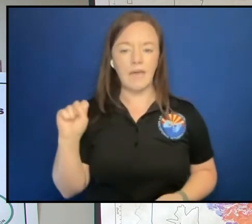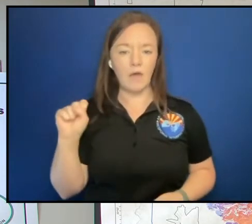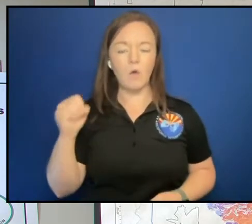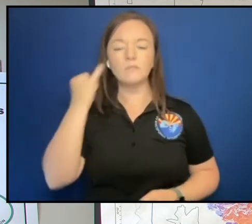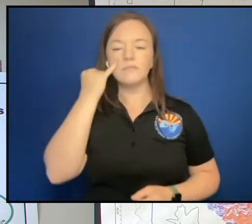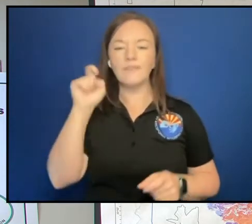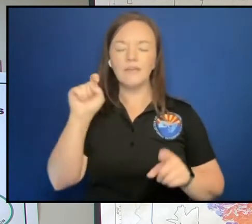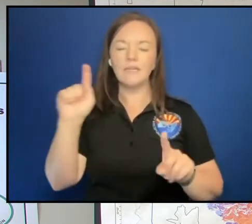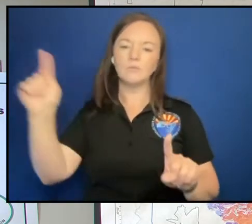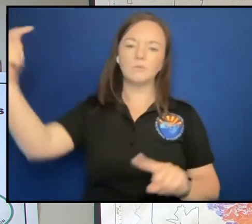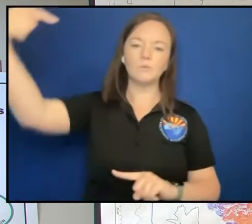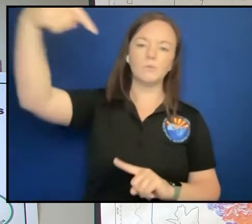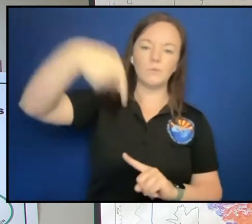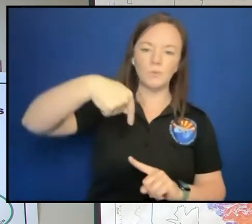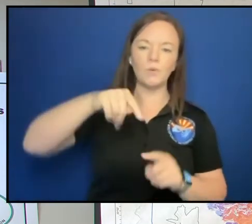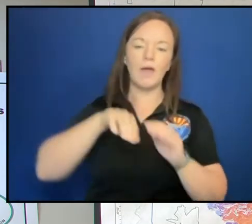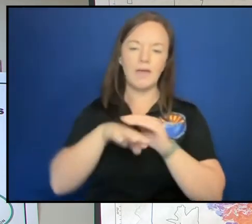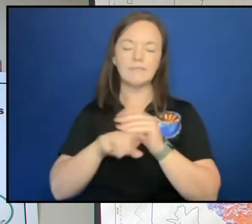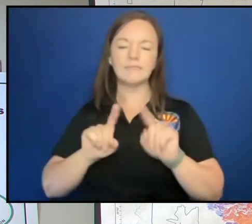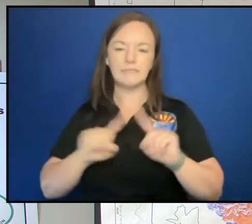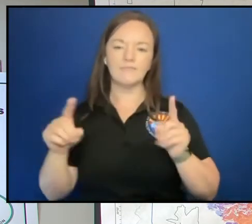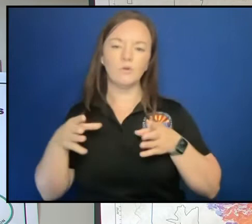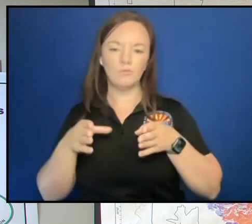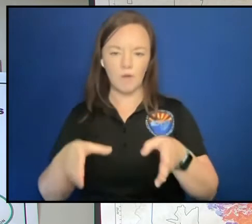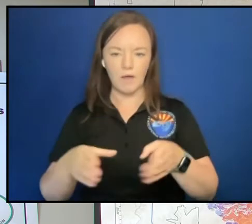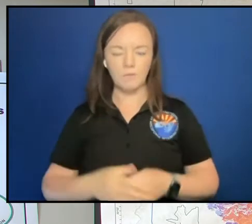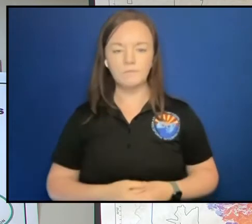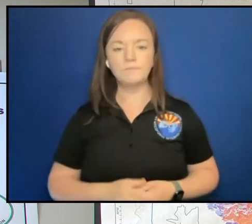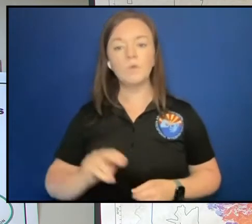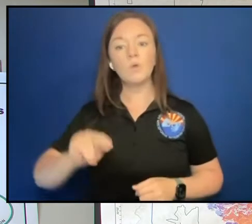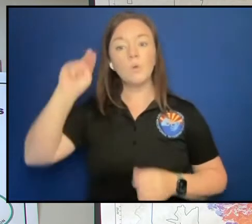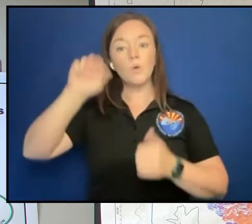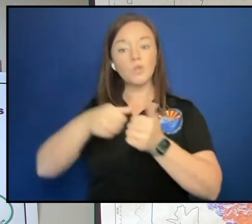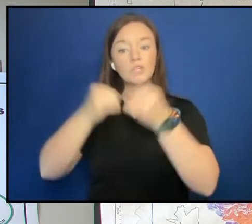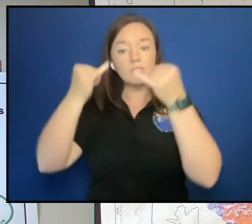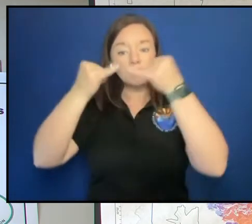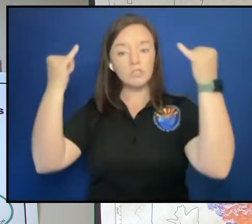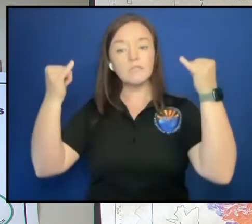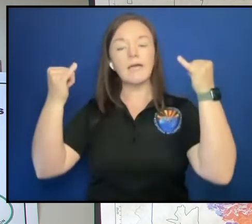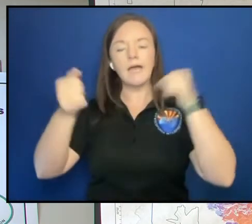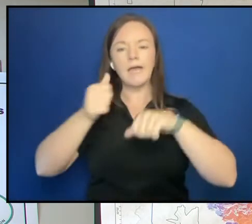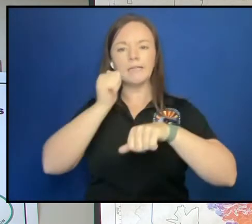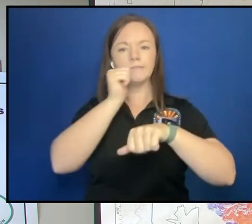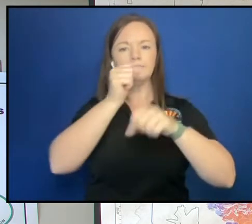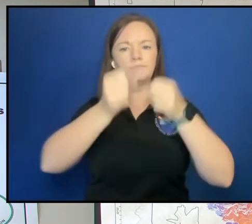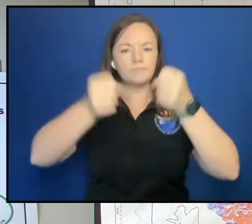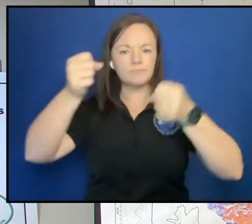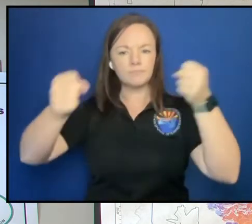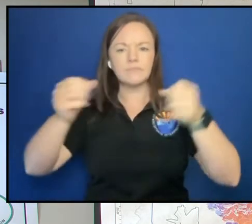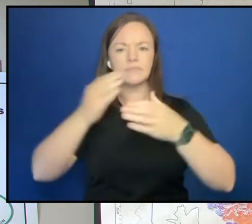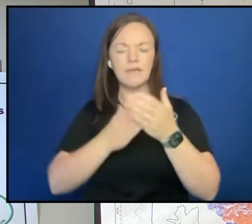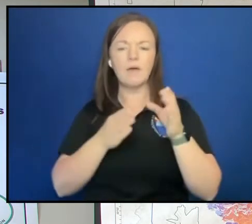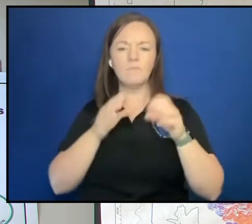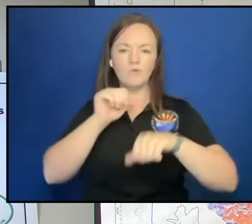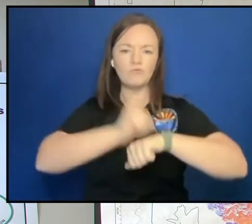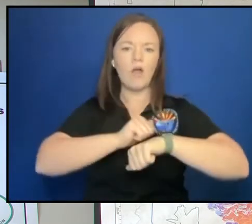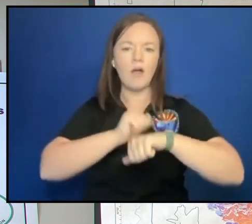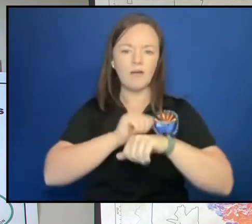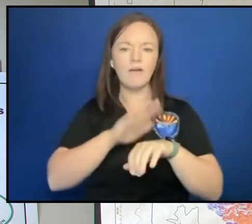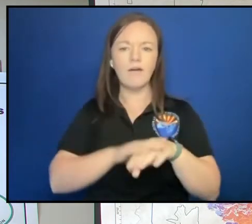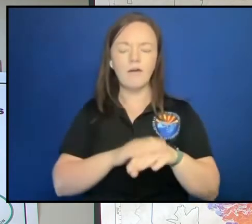a different route. Northern contingency line, they got some rock in here yesterday on the road to help improve some of